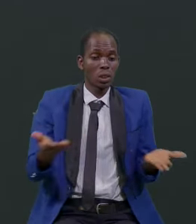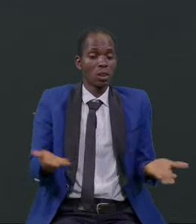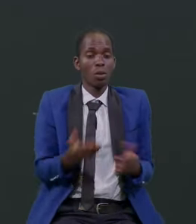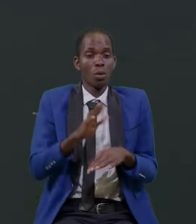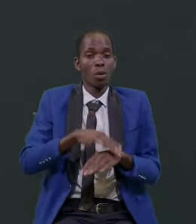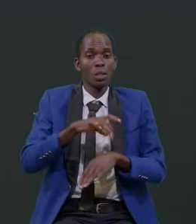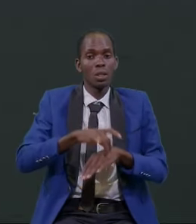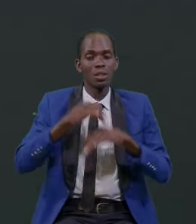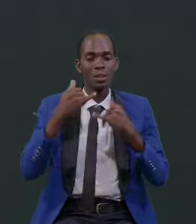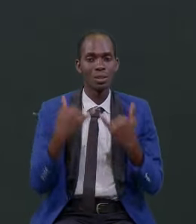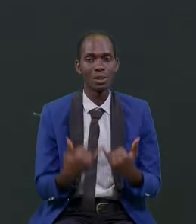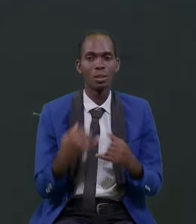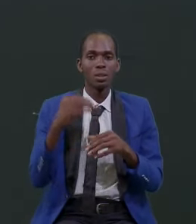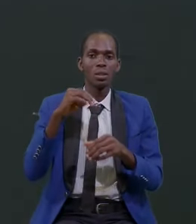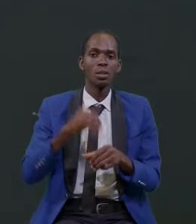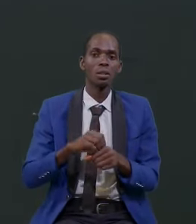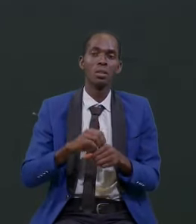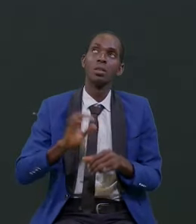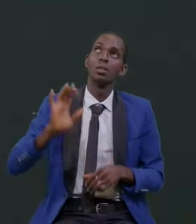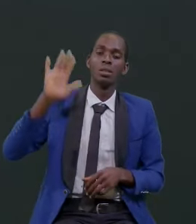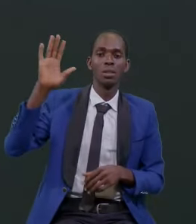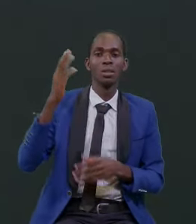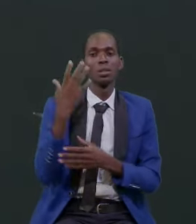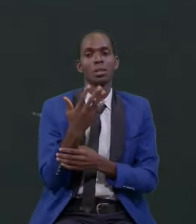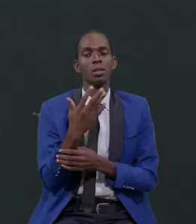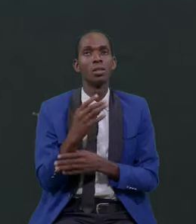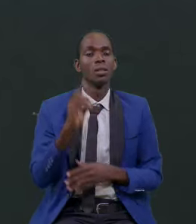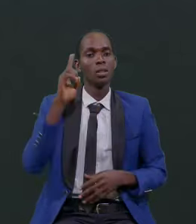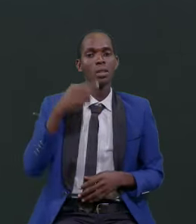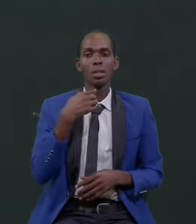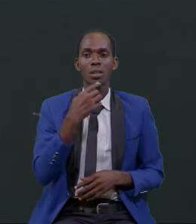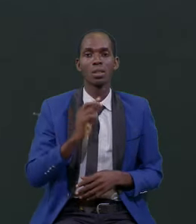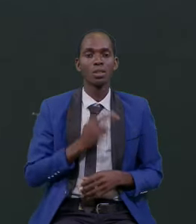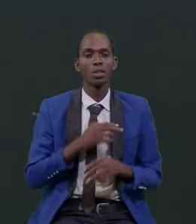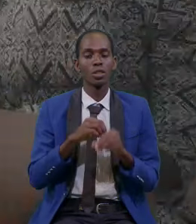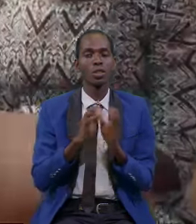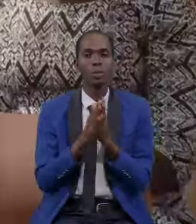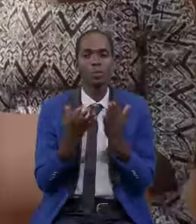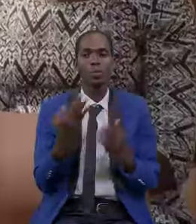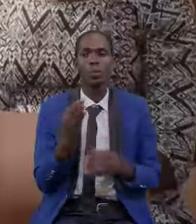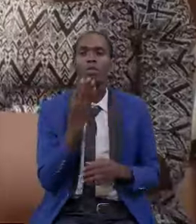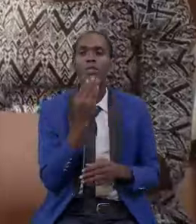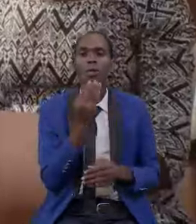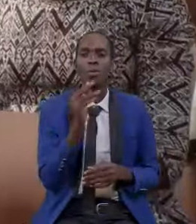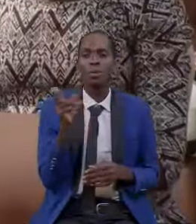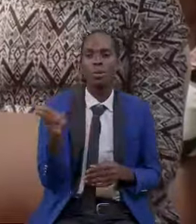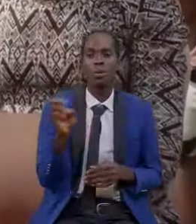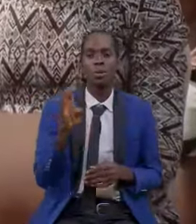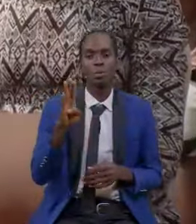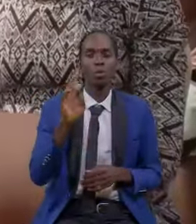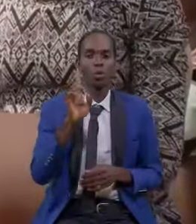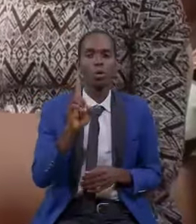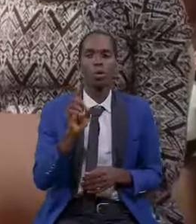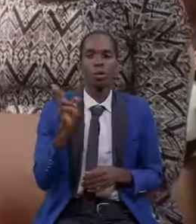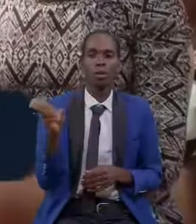is in his hand. He tells us in Hebrews chapter 1, reading there from